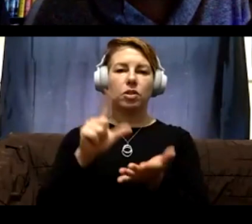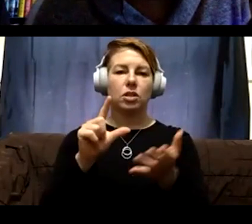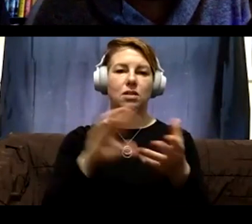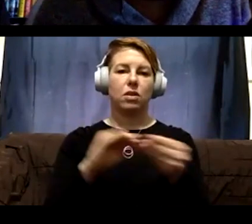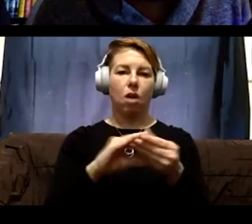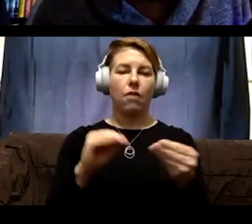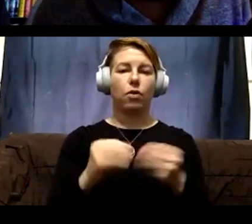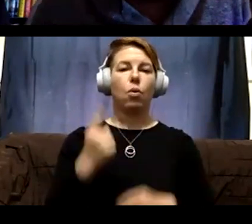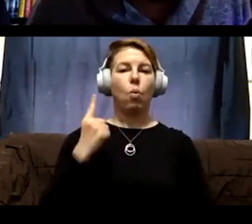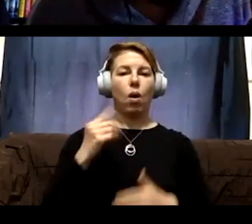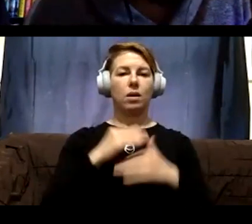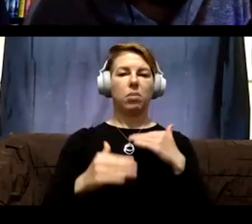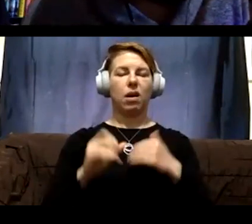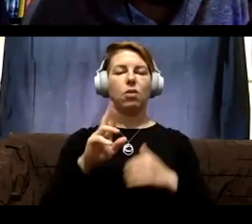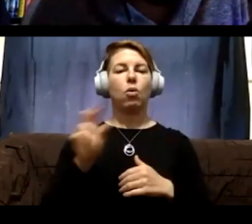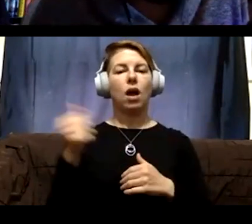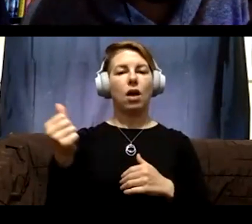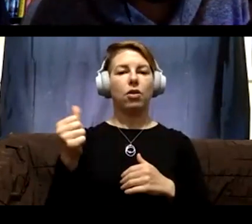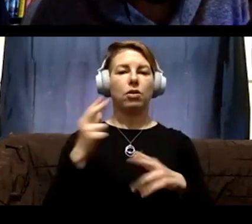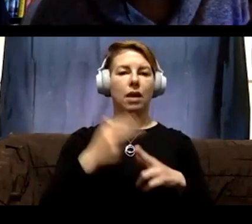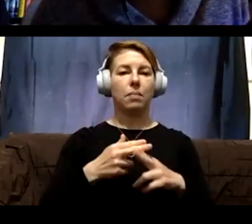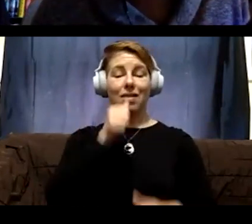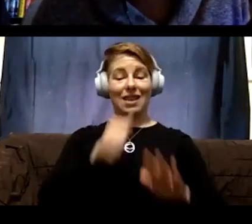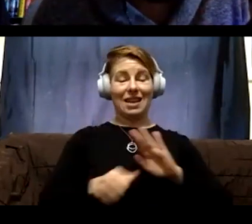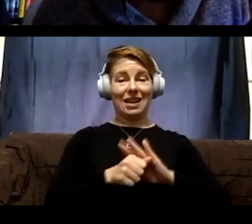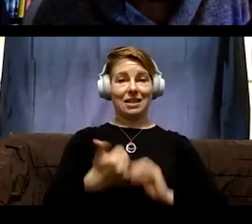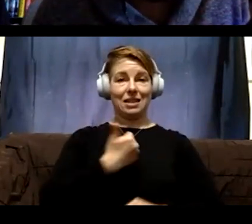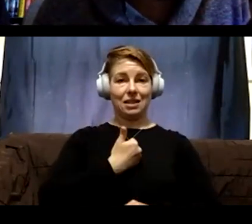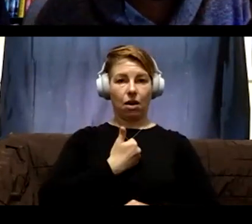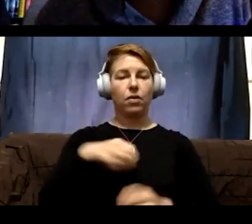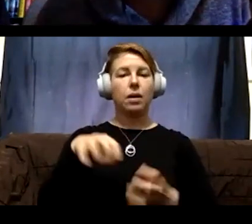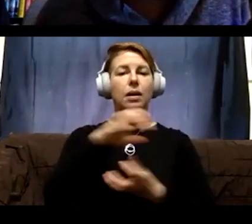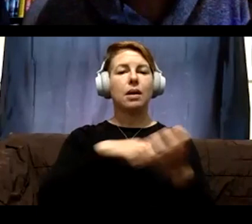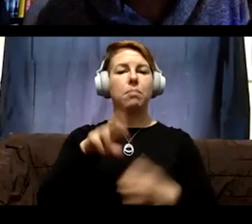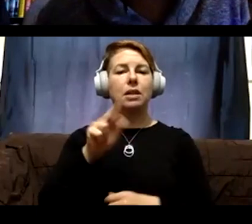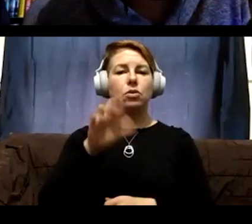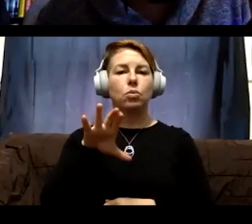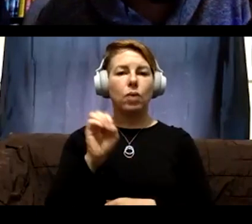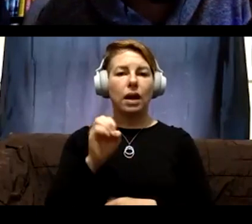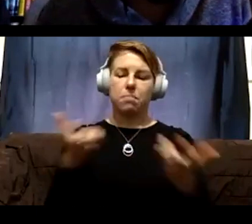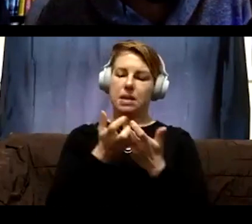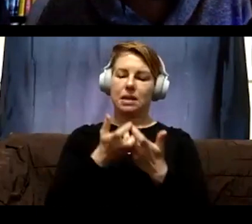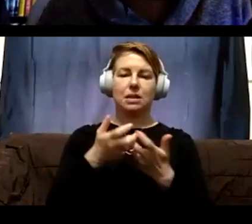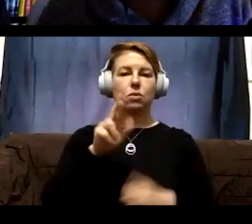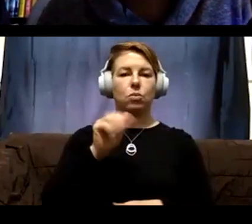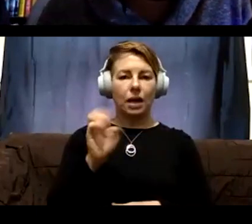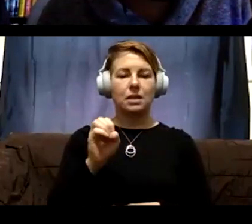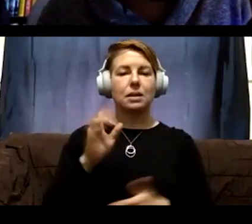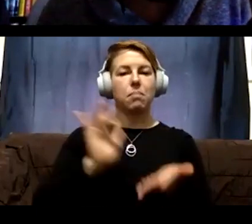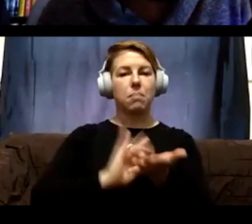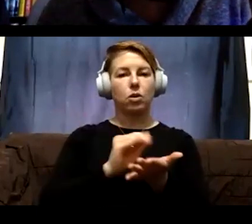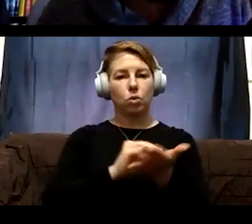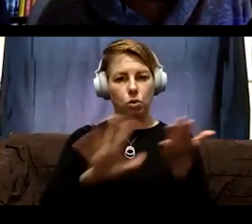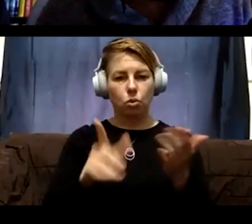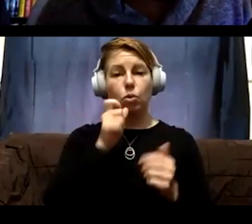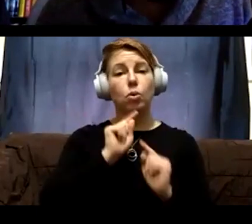Self, about a mixed-race medical student named Royal Briggs, who sets off on an adventure to Ethiopia in search of buried